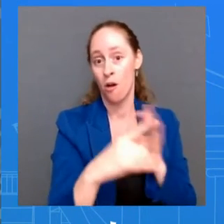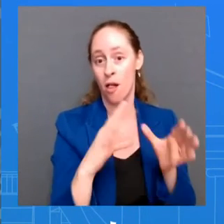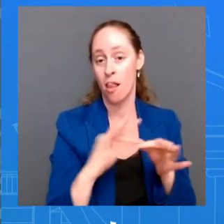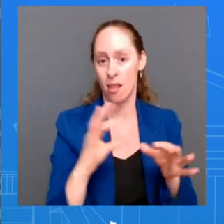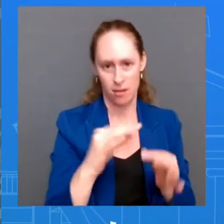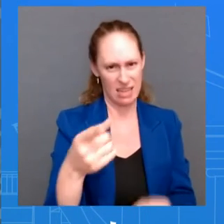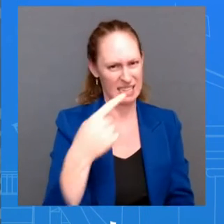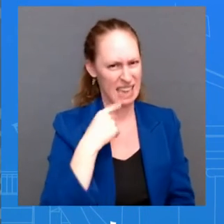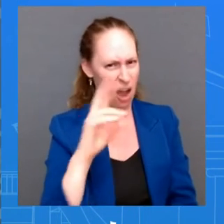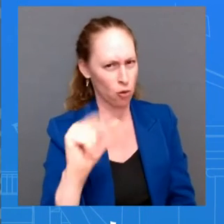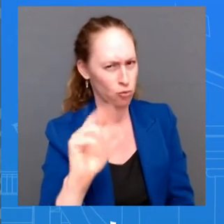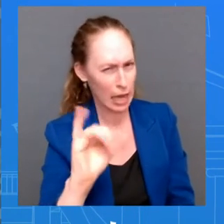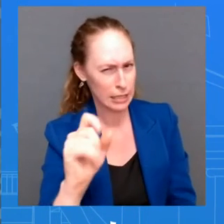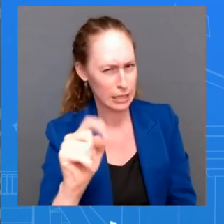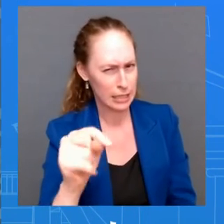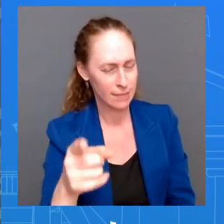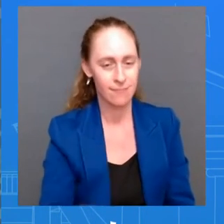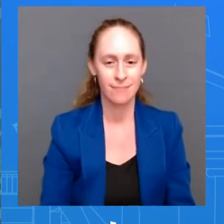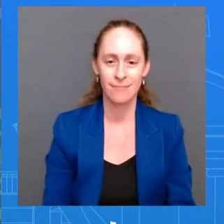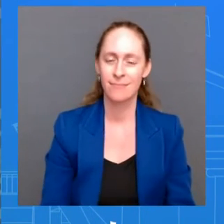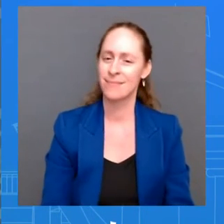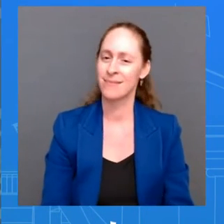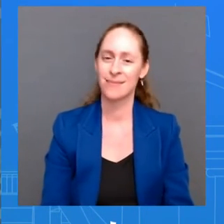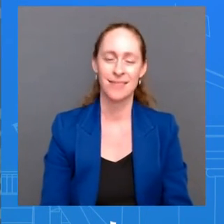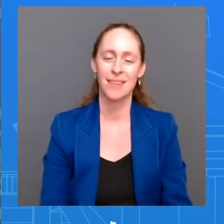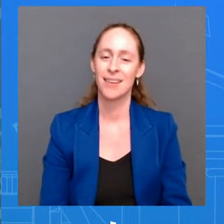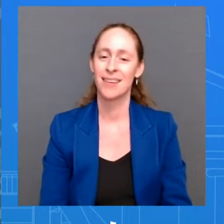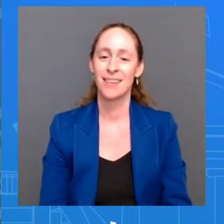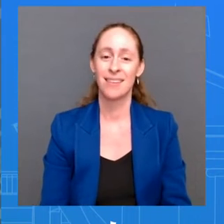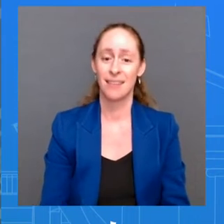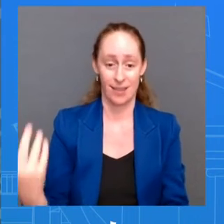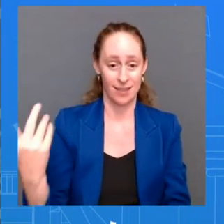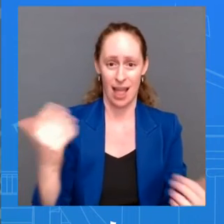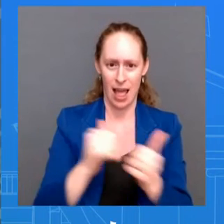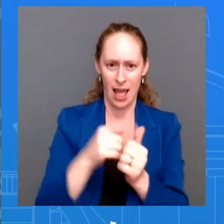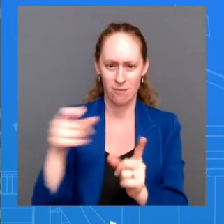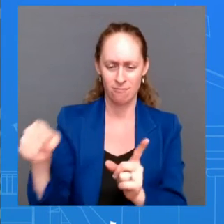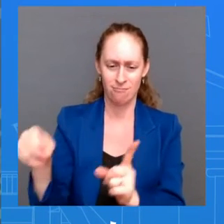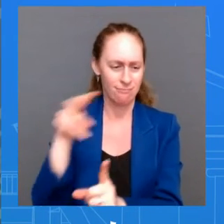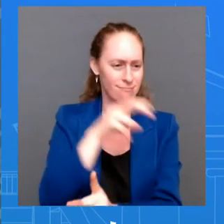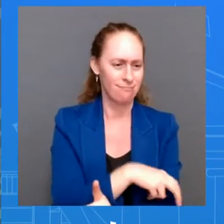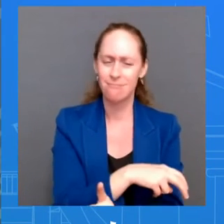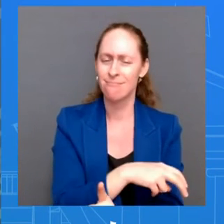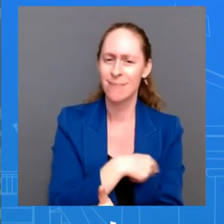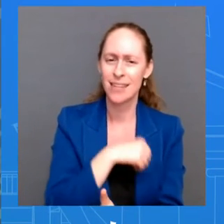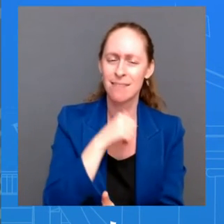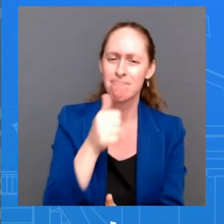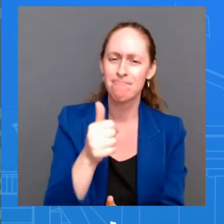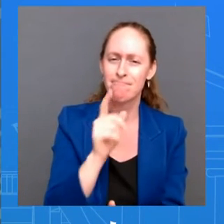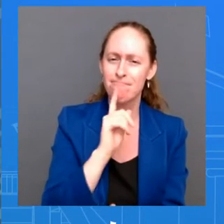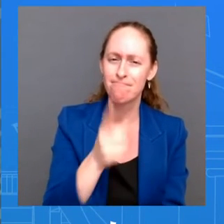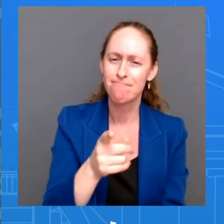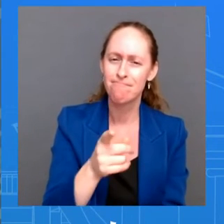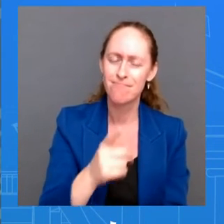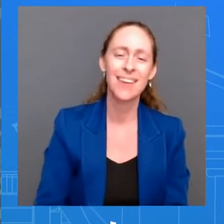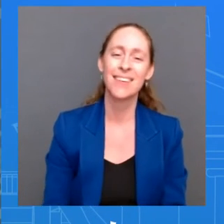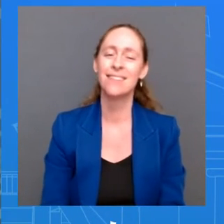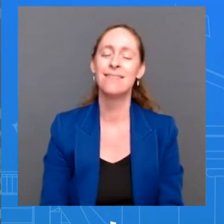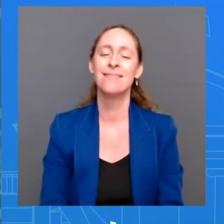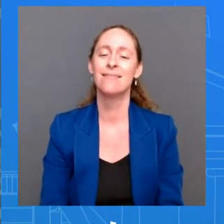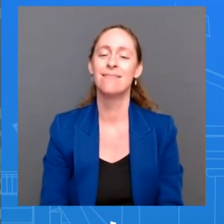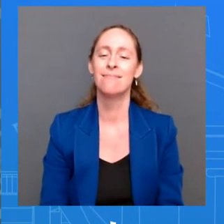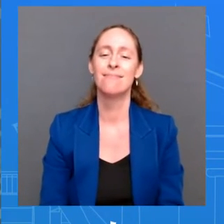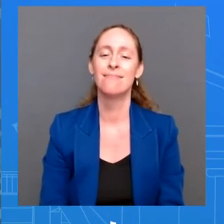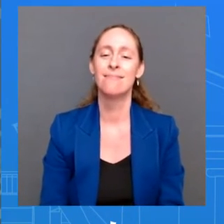first question, to this question that you just asked me. I will say this, a border wall, I'm answering your question. A border wall is ineffective